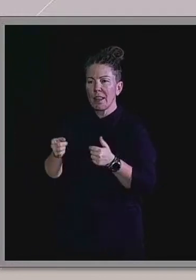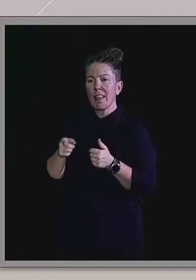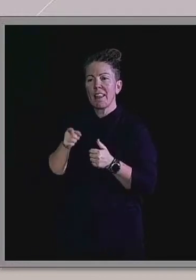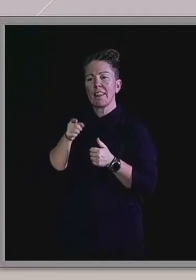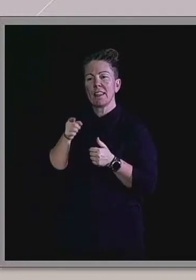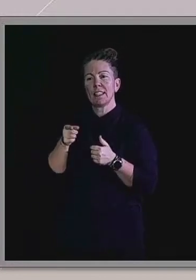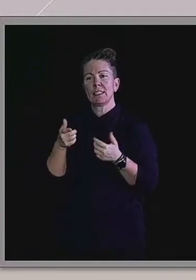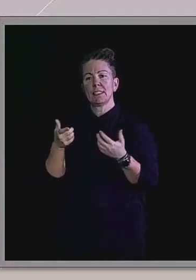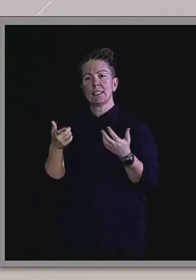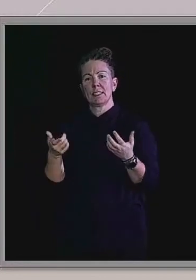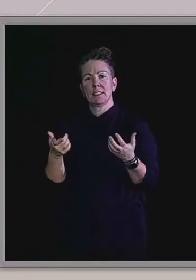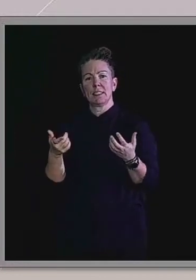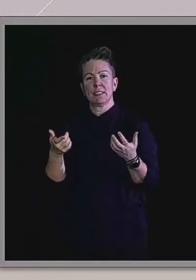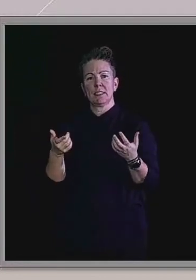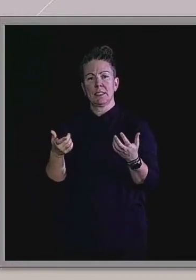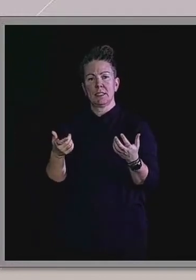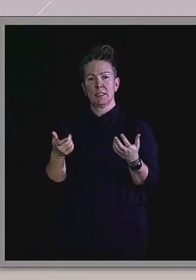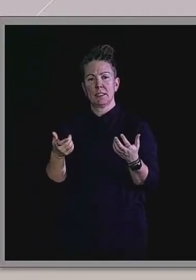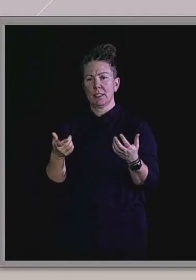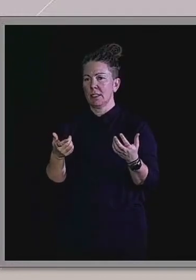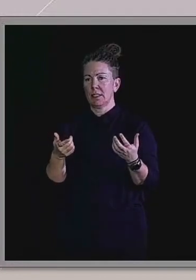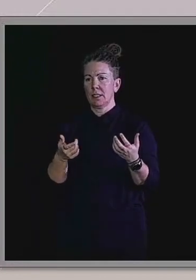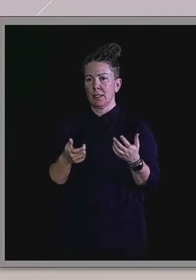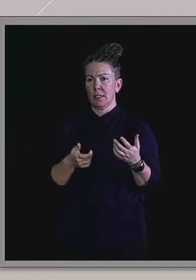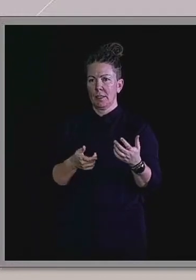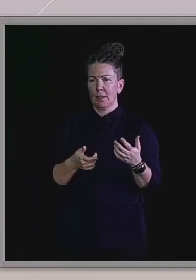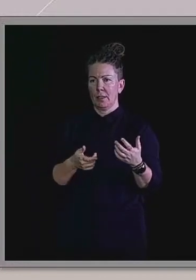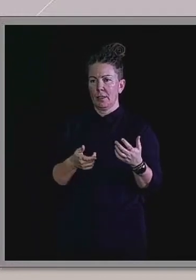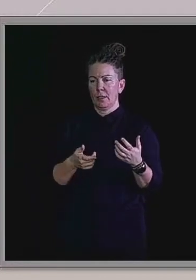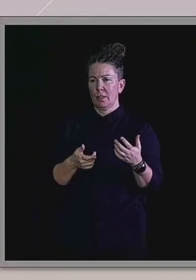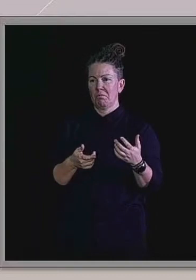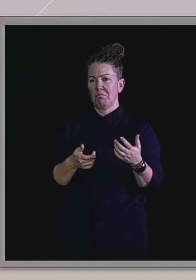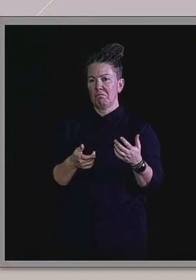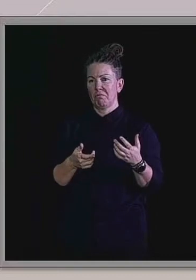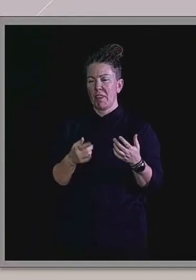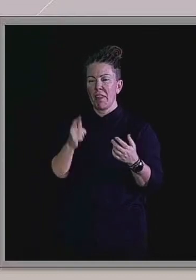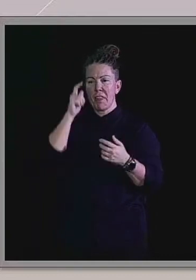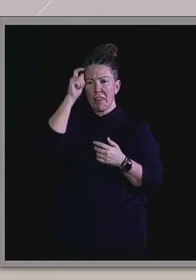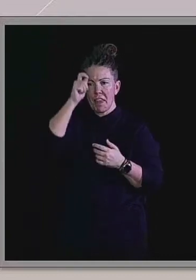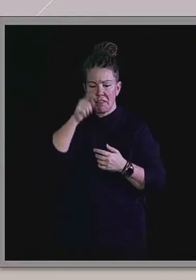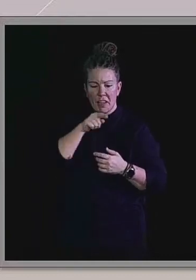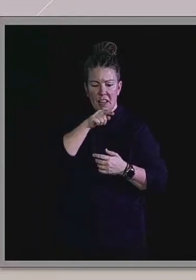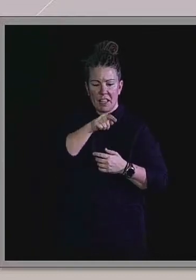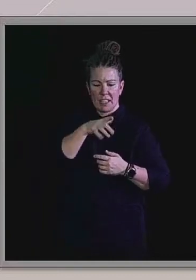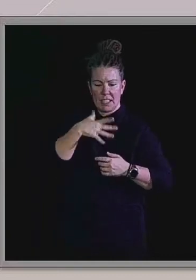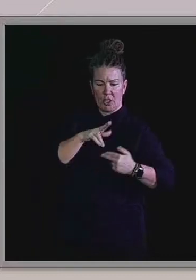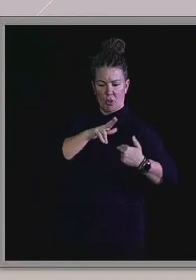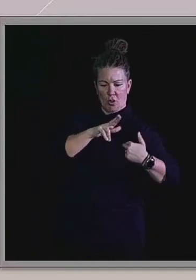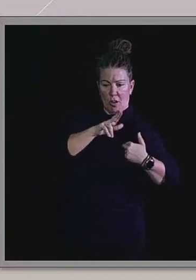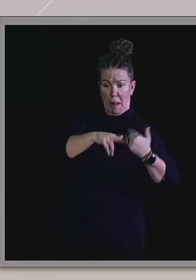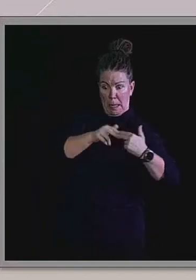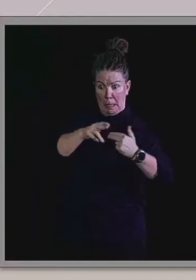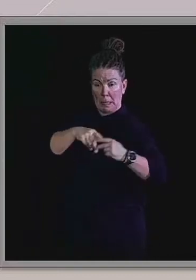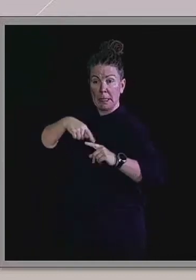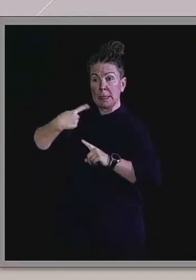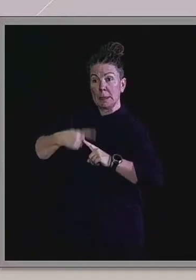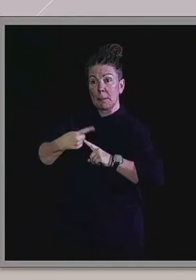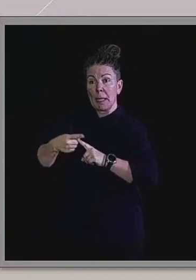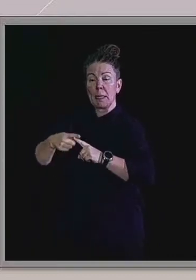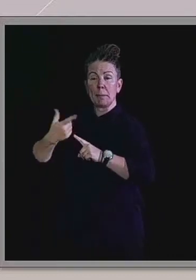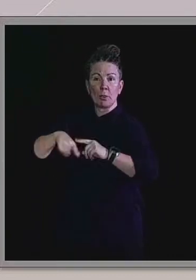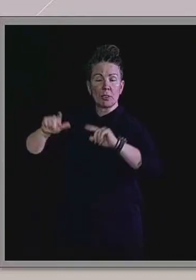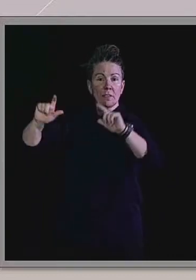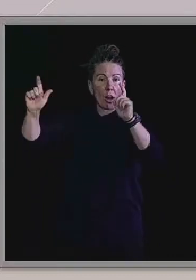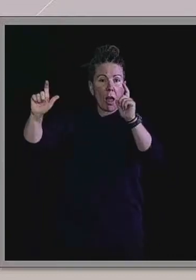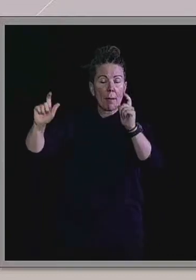narrative of we have to just accelerate the development, speed up the approval processes because of climate change, and we've got